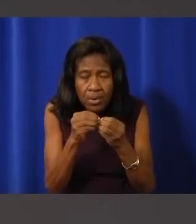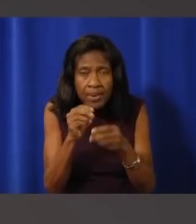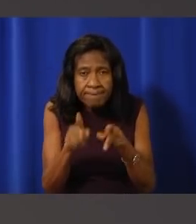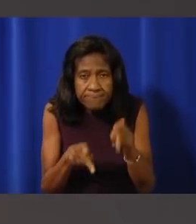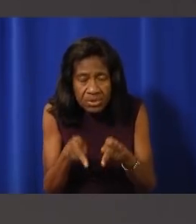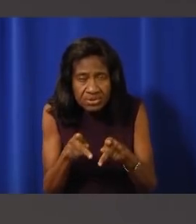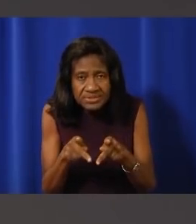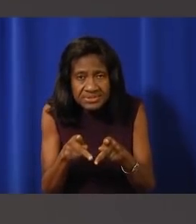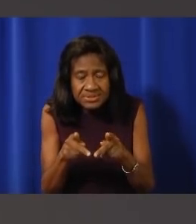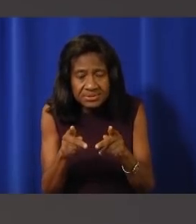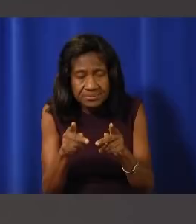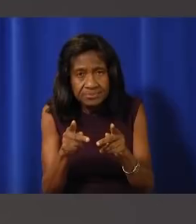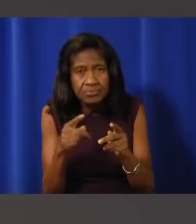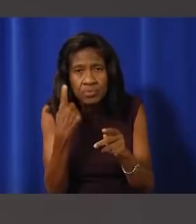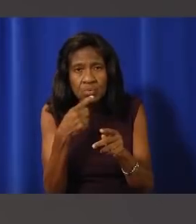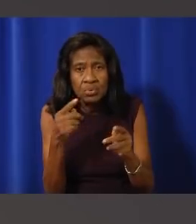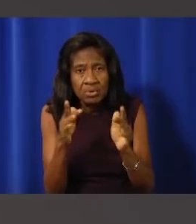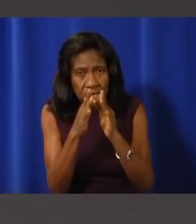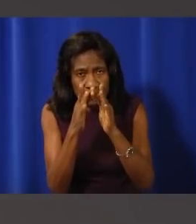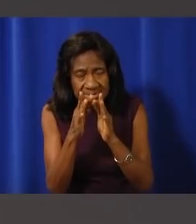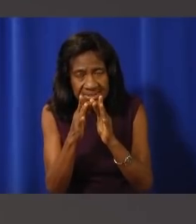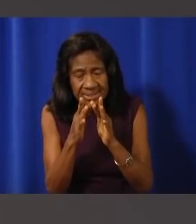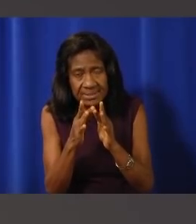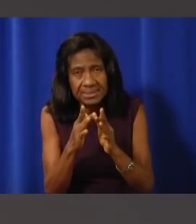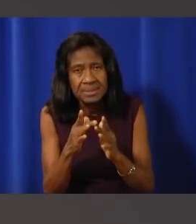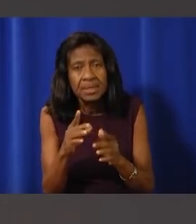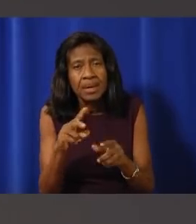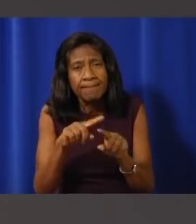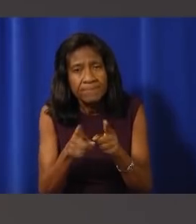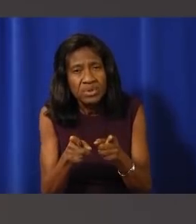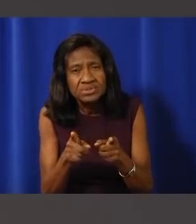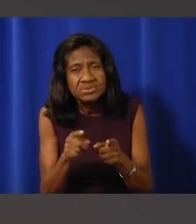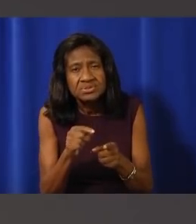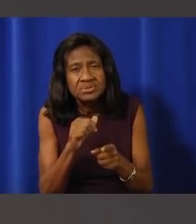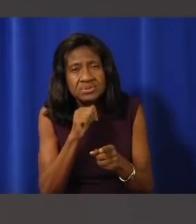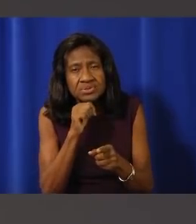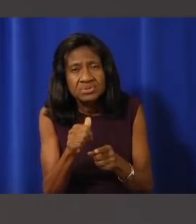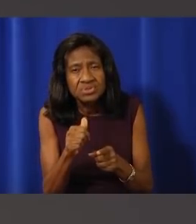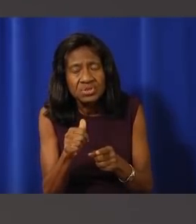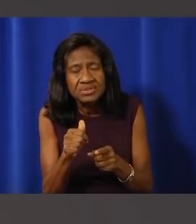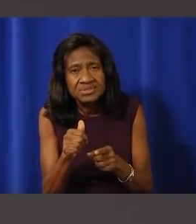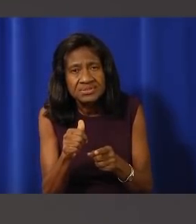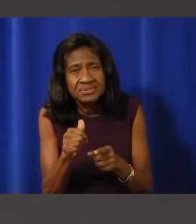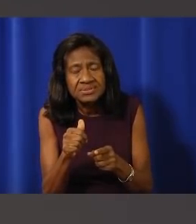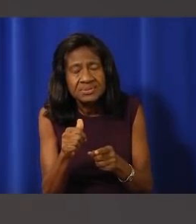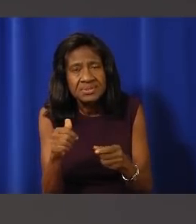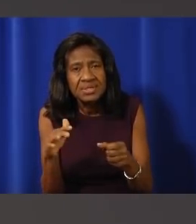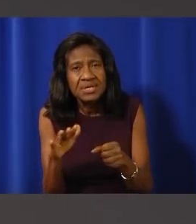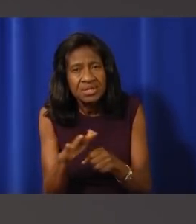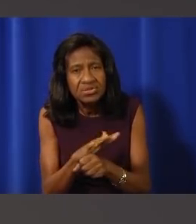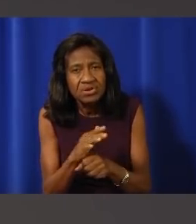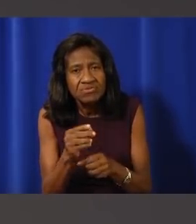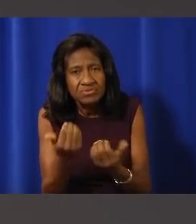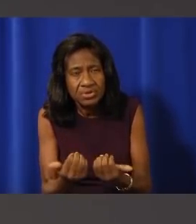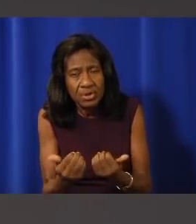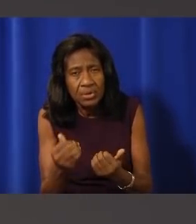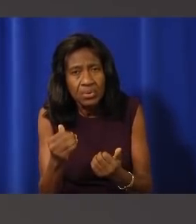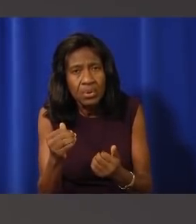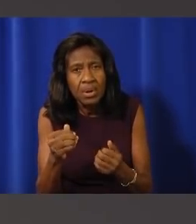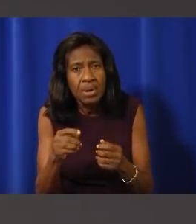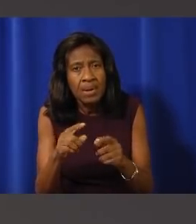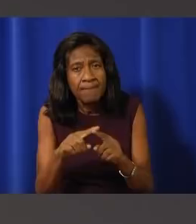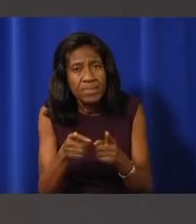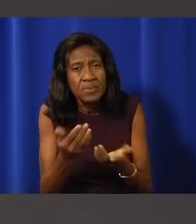began around an hour ago, and so I don't have any further details other than to say there may be a connection here with